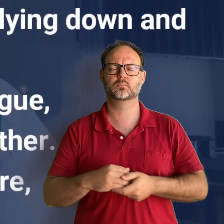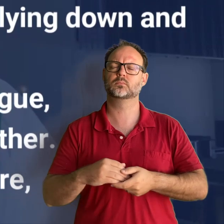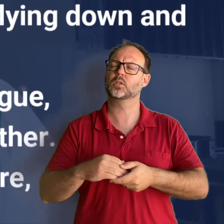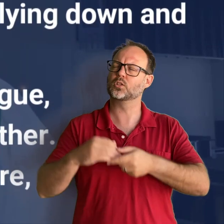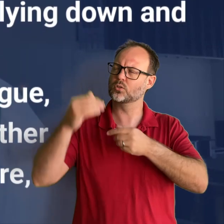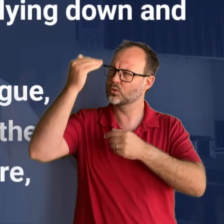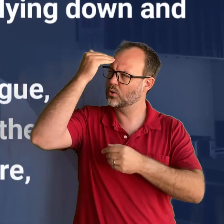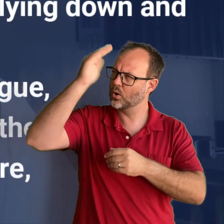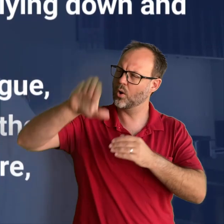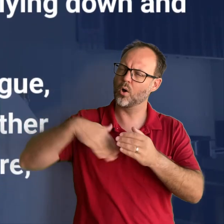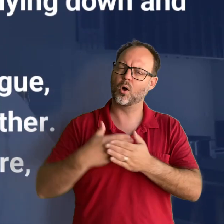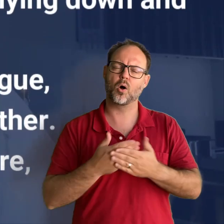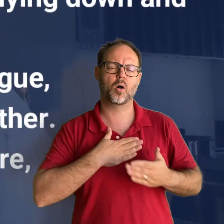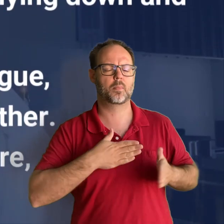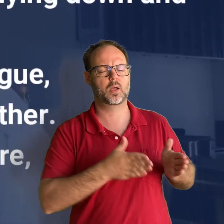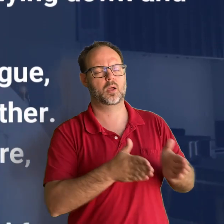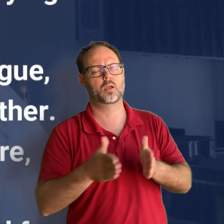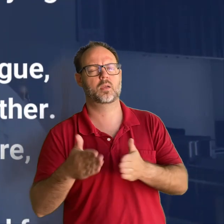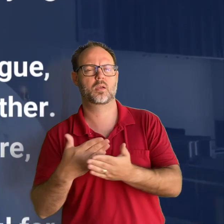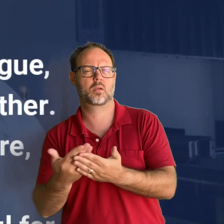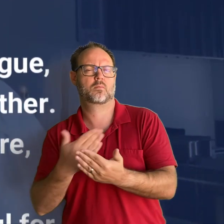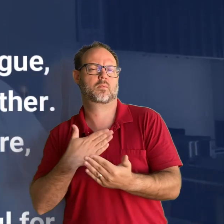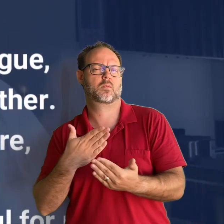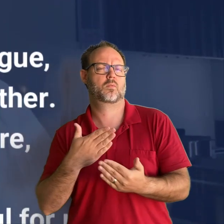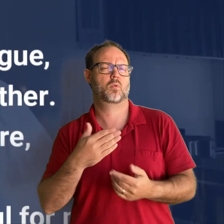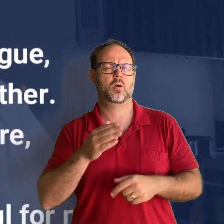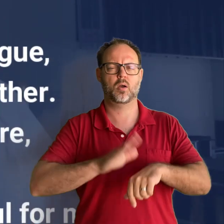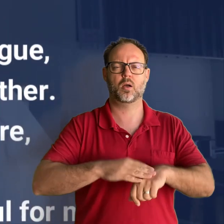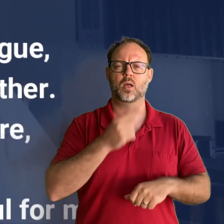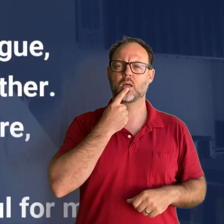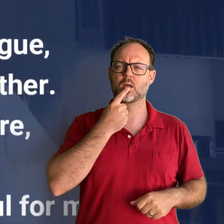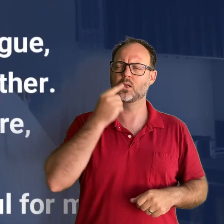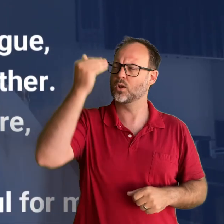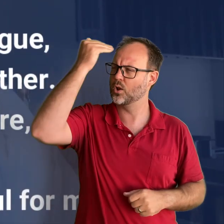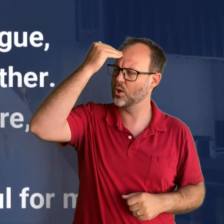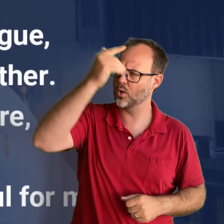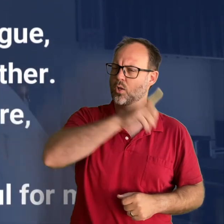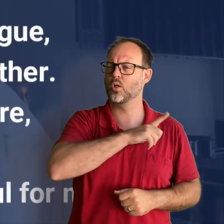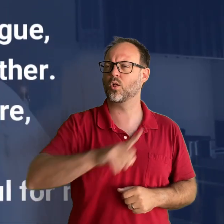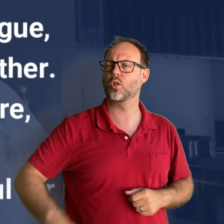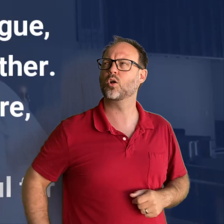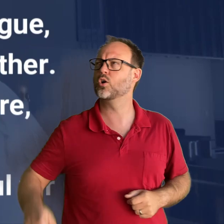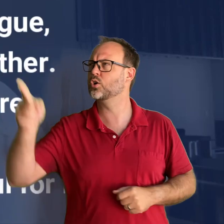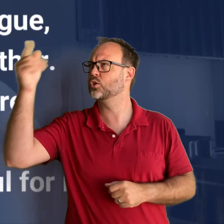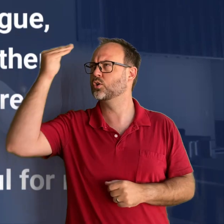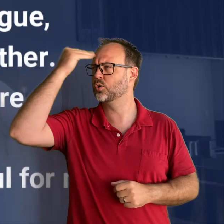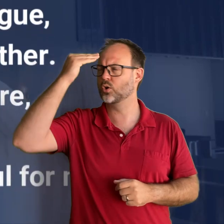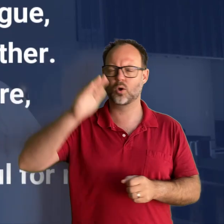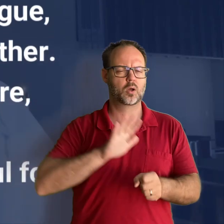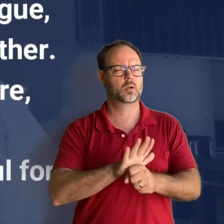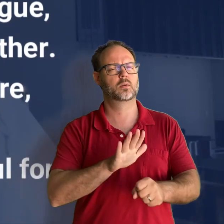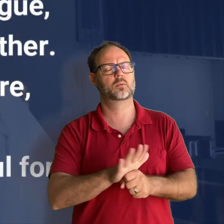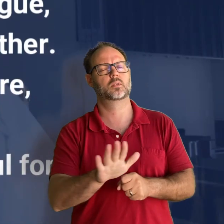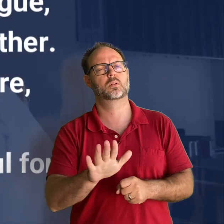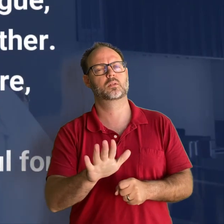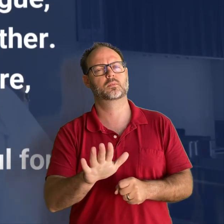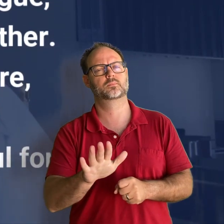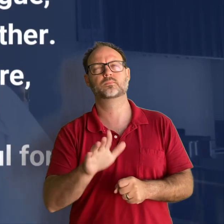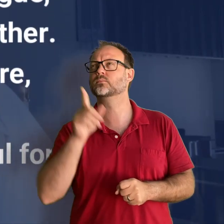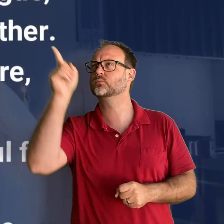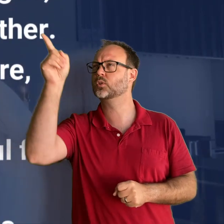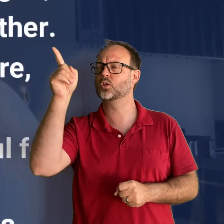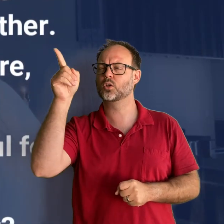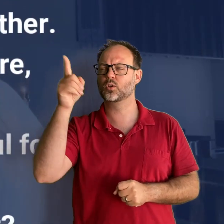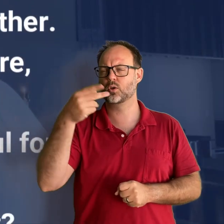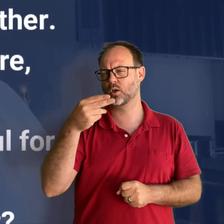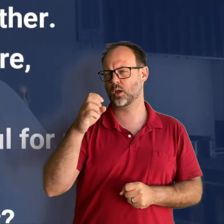ways. Even before a word is on my tongue, behold, O Lord, you know it altogether.